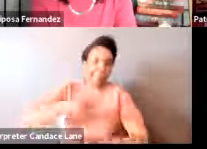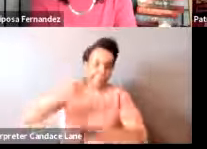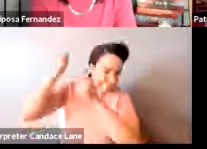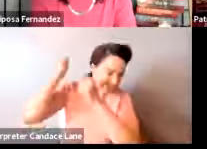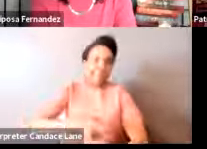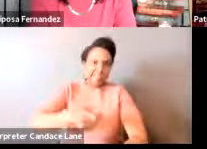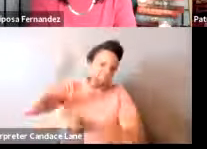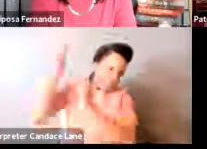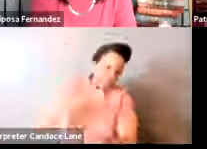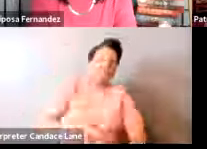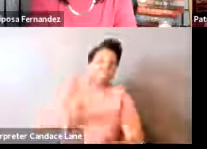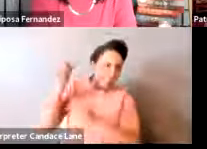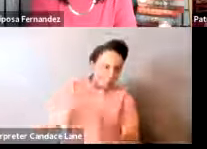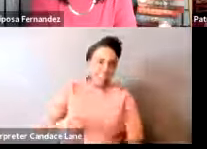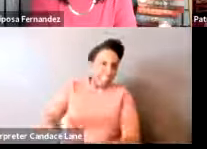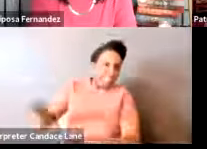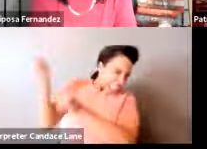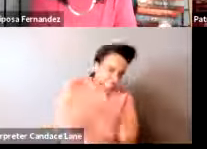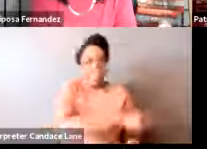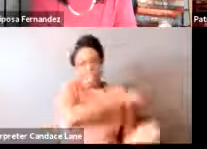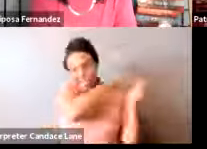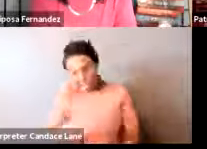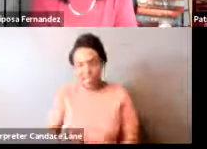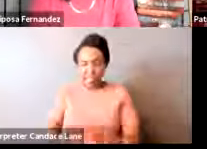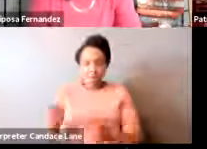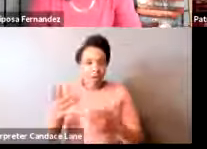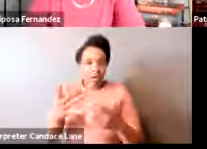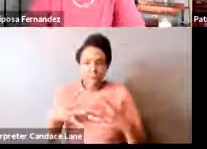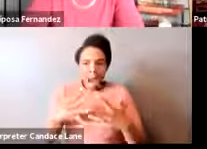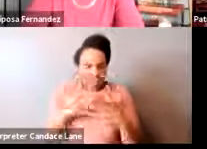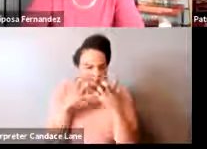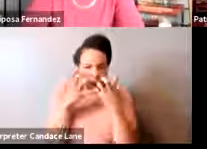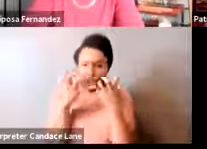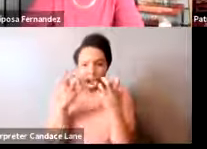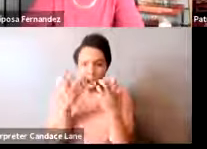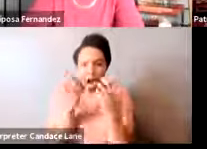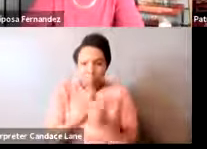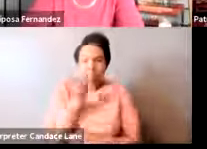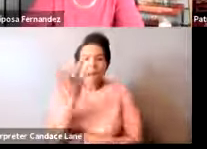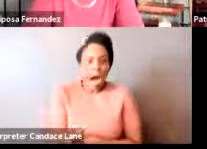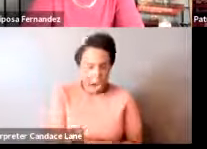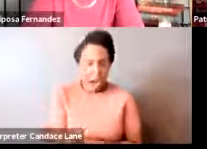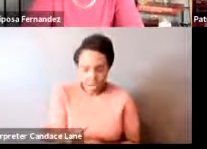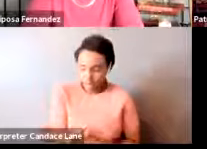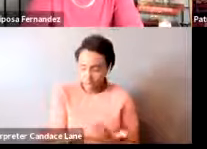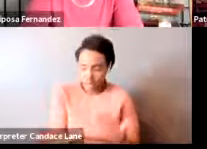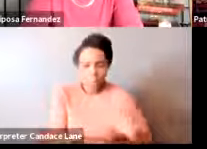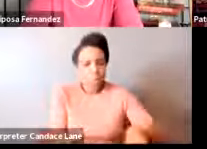out chopping wood, you know? Meanwhile, my friend got some chopped wood.